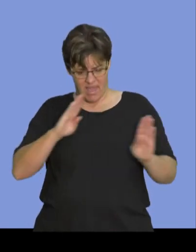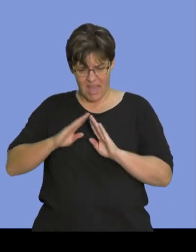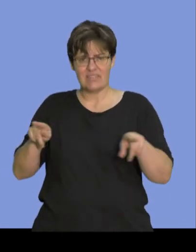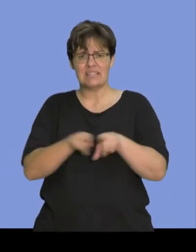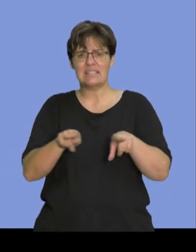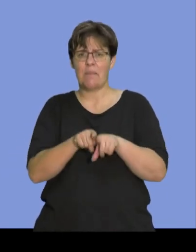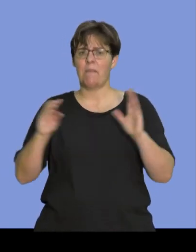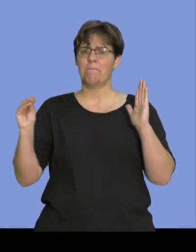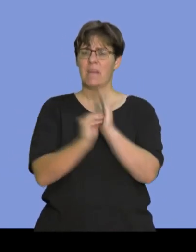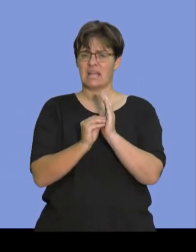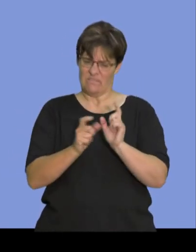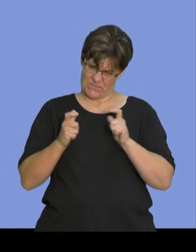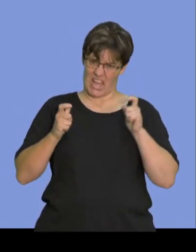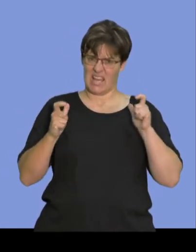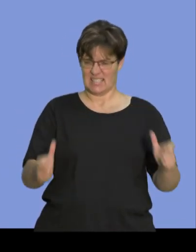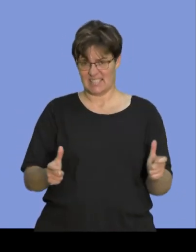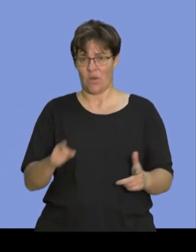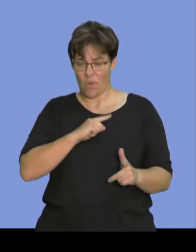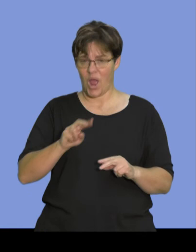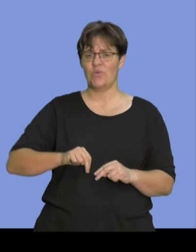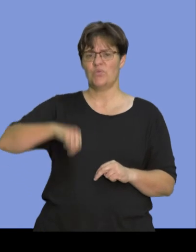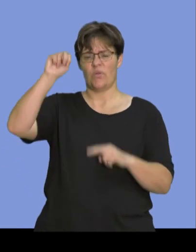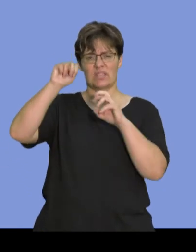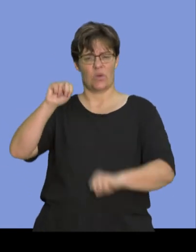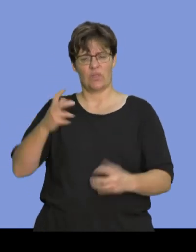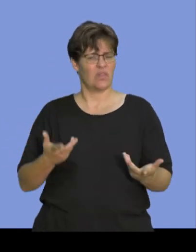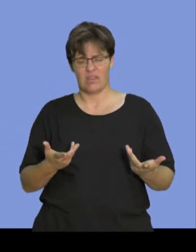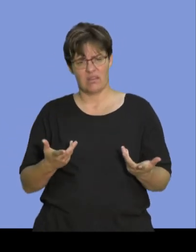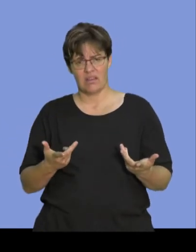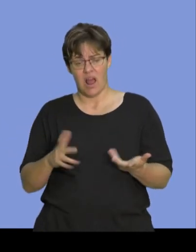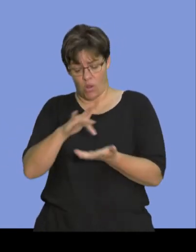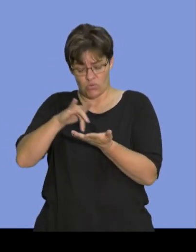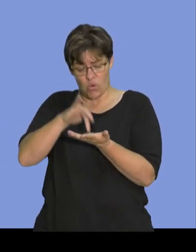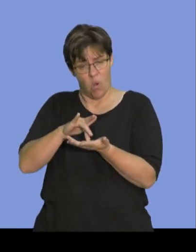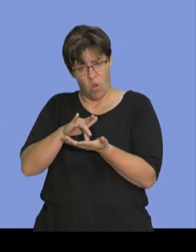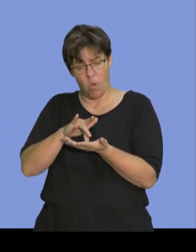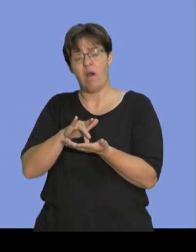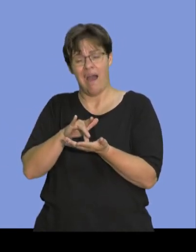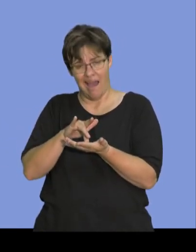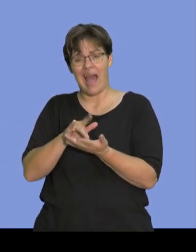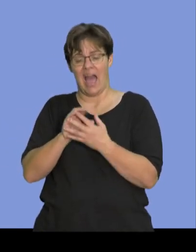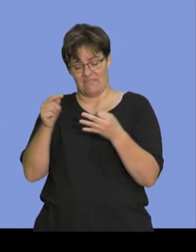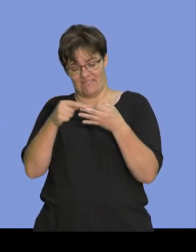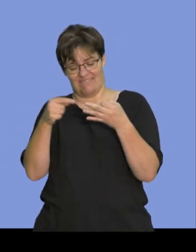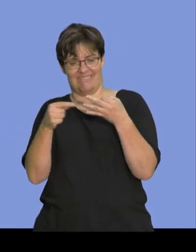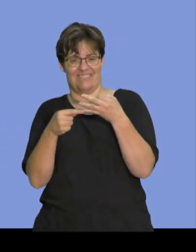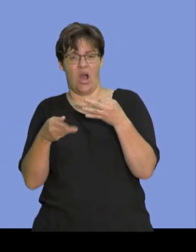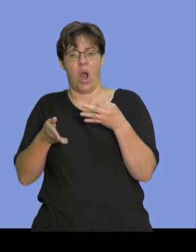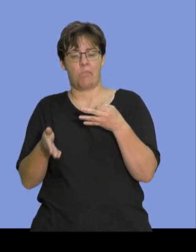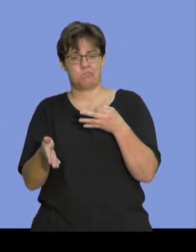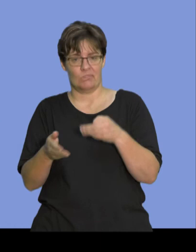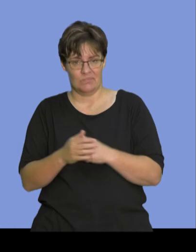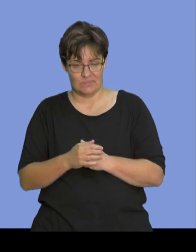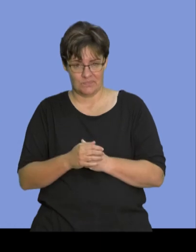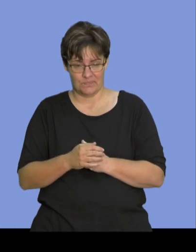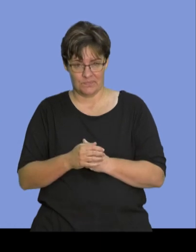because the Earth behaves like a huge magnet because it's got the north and south, and the core of the Earth contains the same